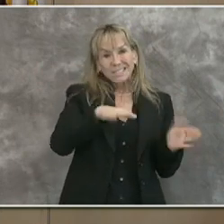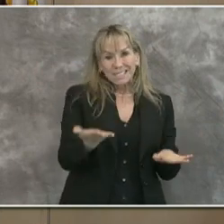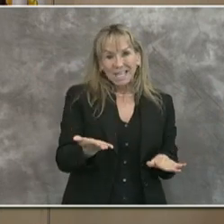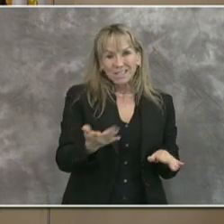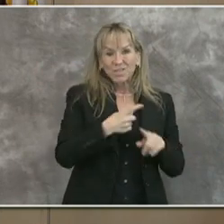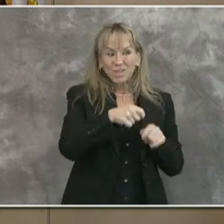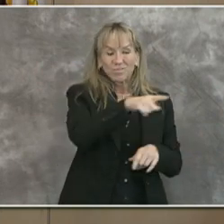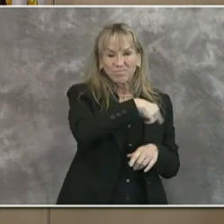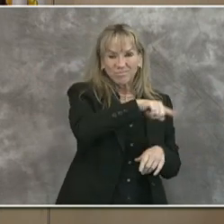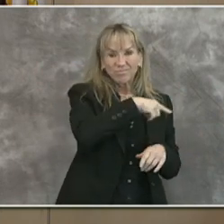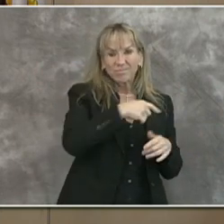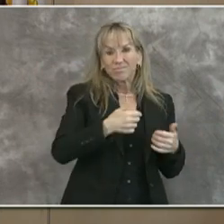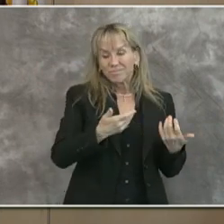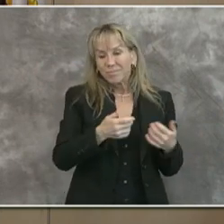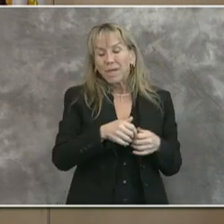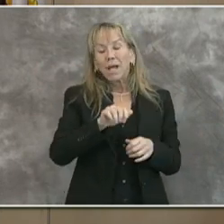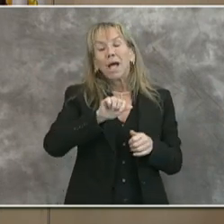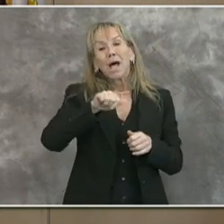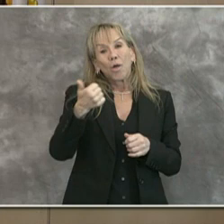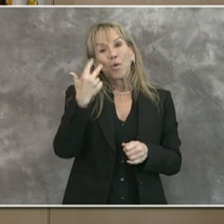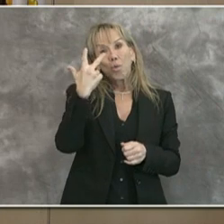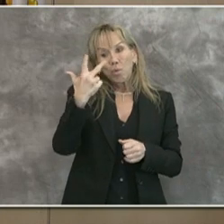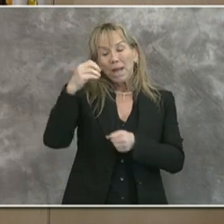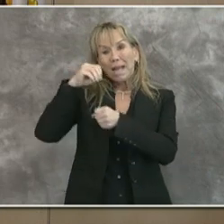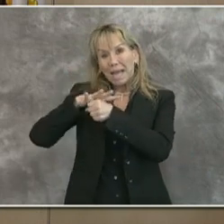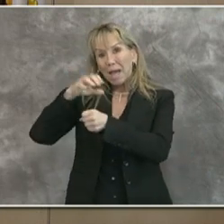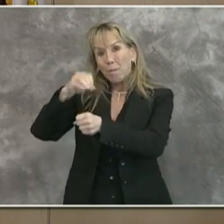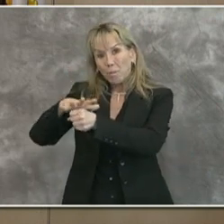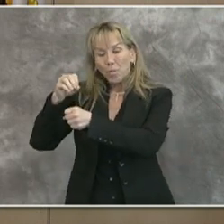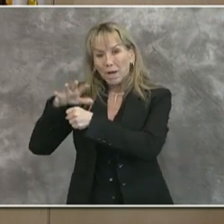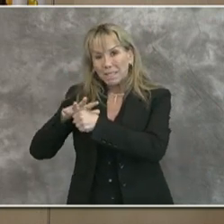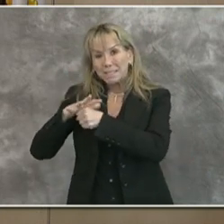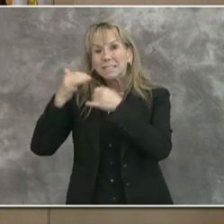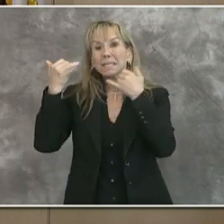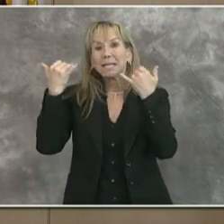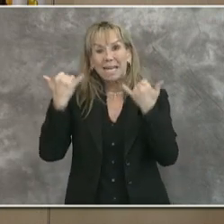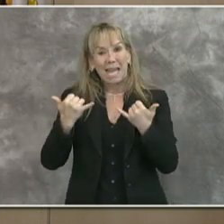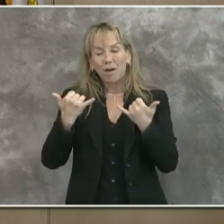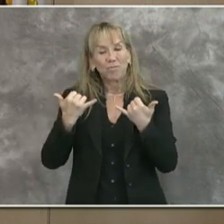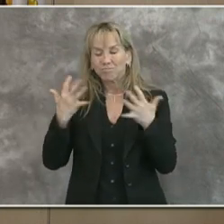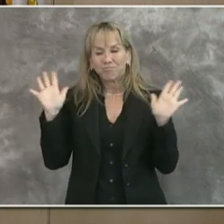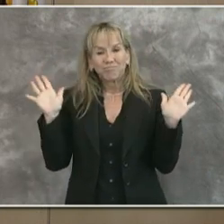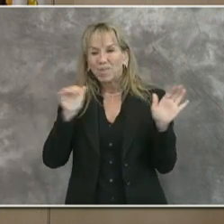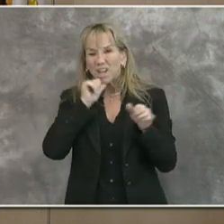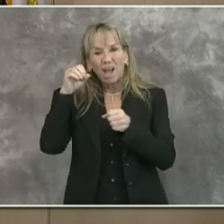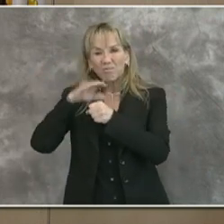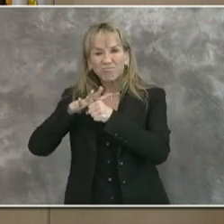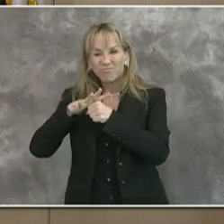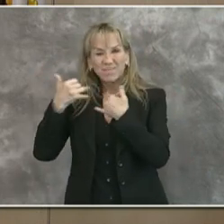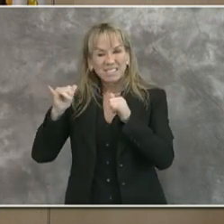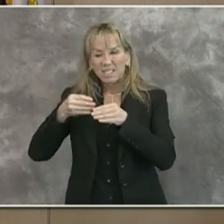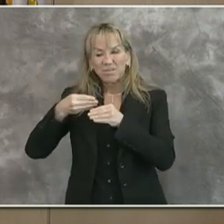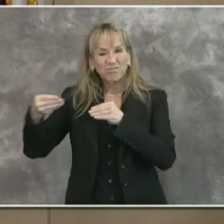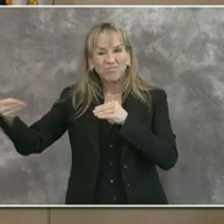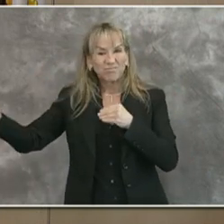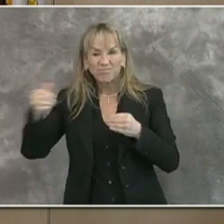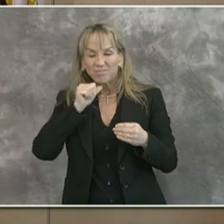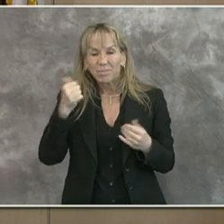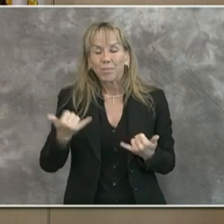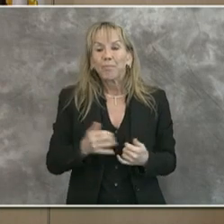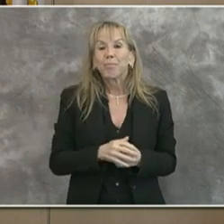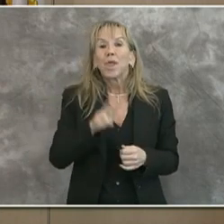deaths. An additional 3 outbreaks are now inactive. Also, we have